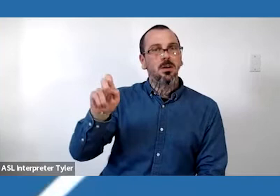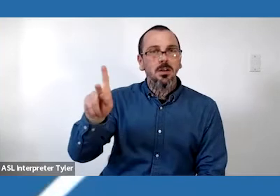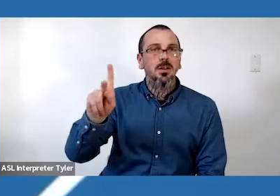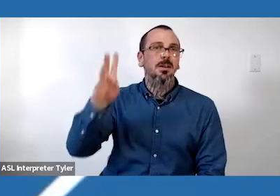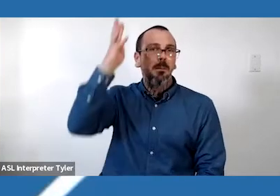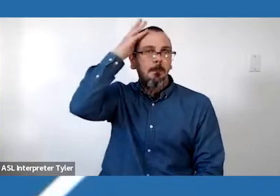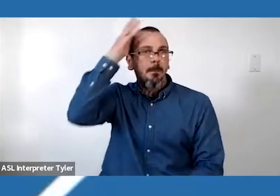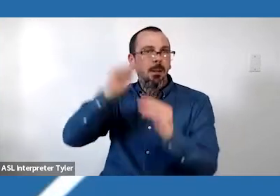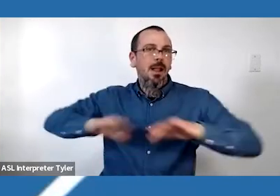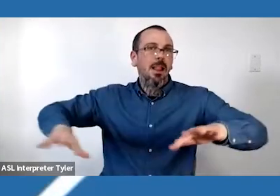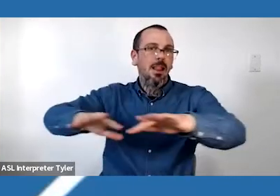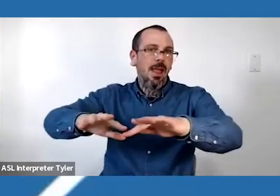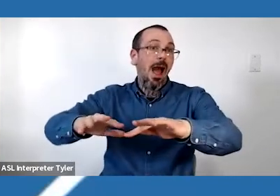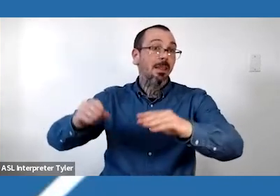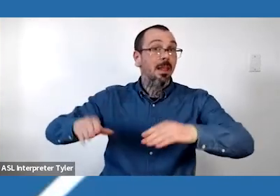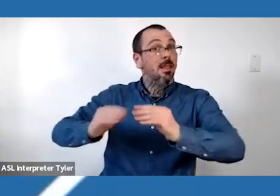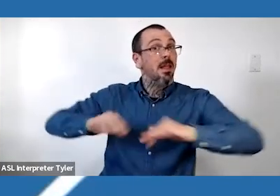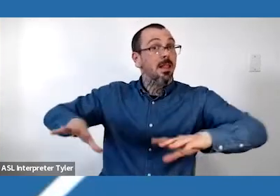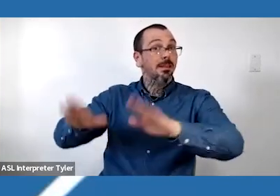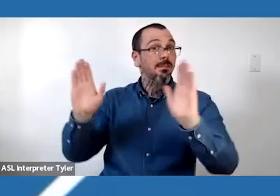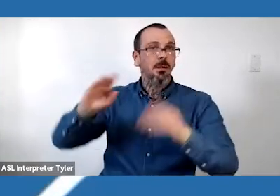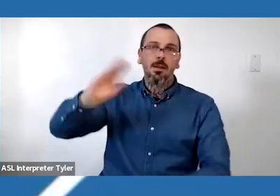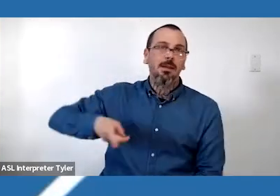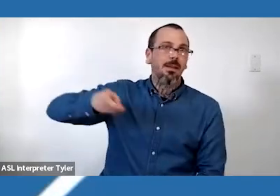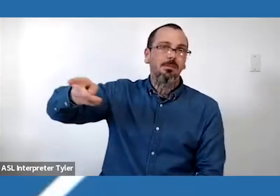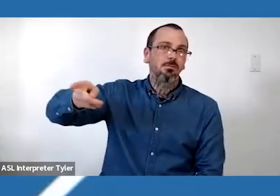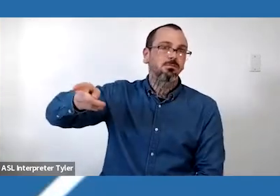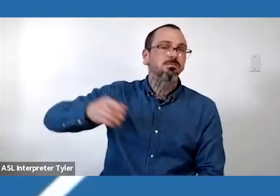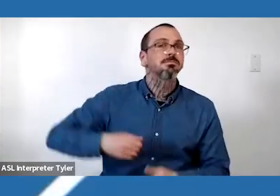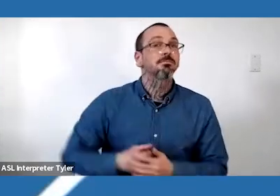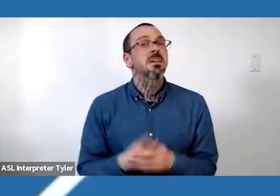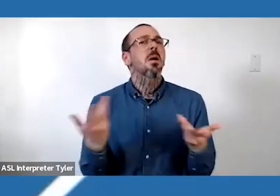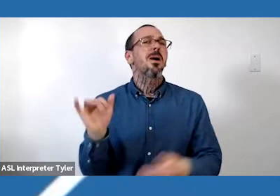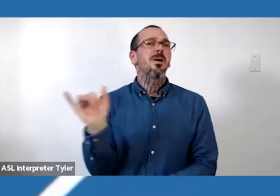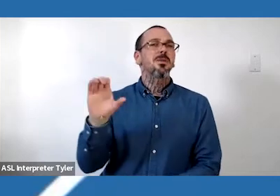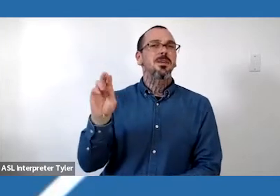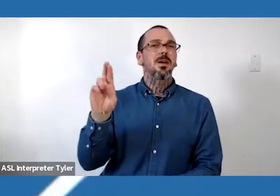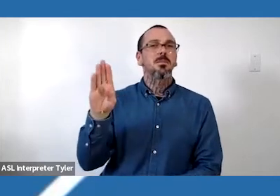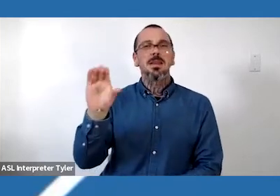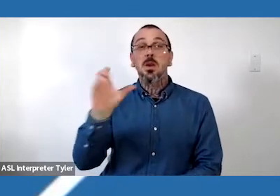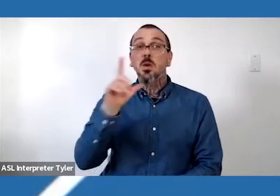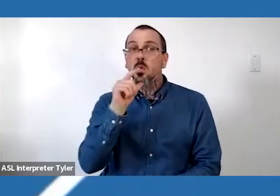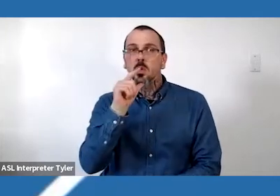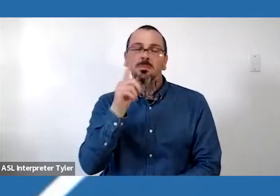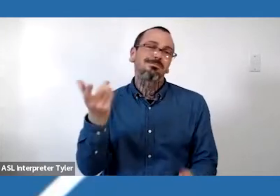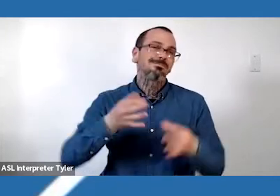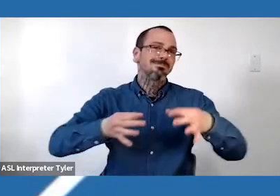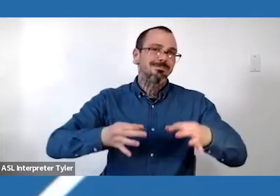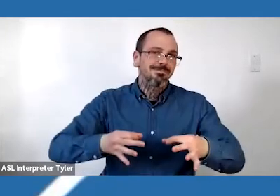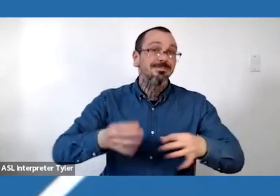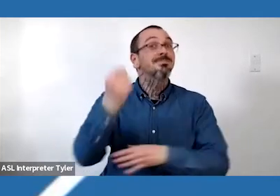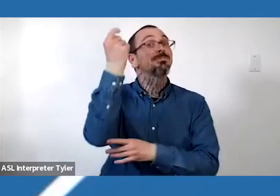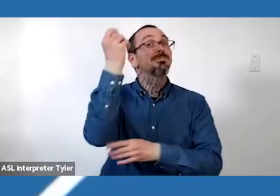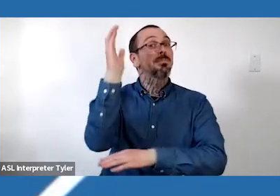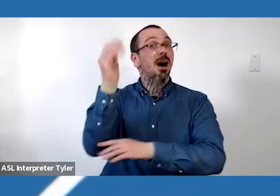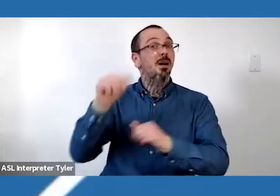territory of Mi'kmaq. I'm also just going to do a quick introduction to CBRC while I'm here. You're really not going to see me for the rest of the presentation because I'm not the star of the